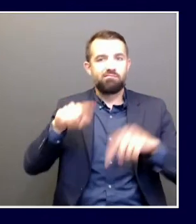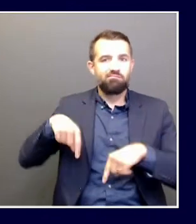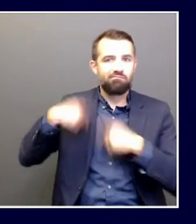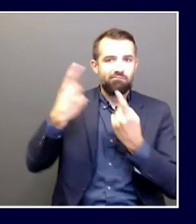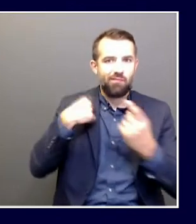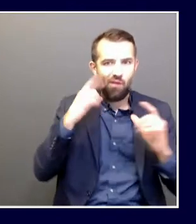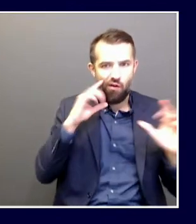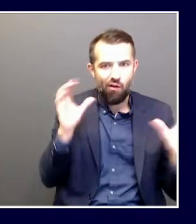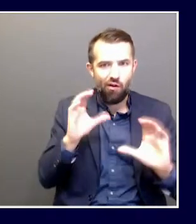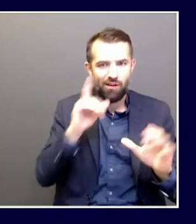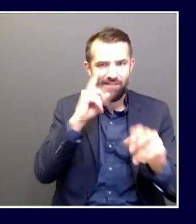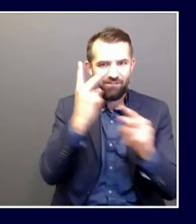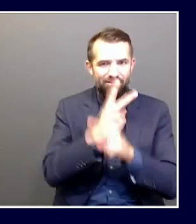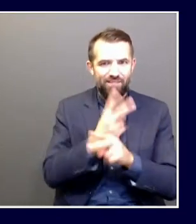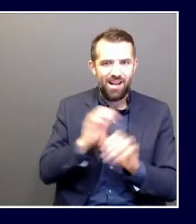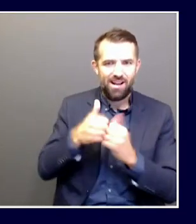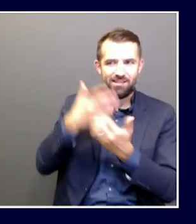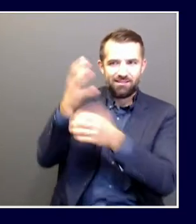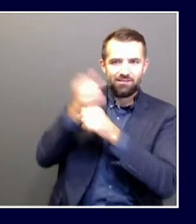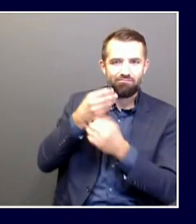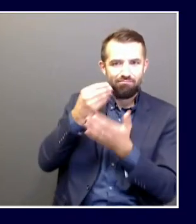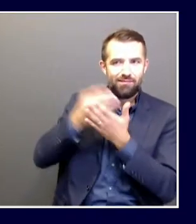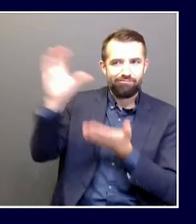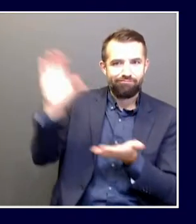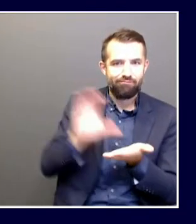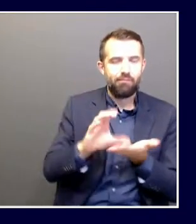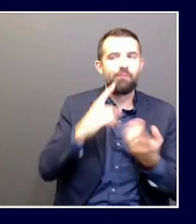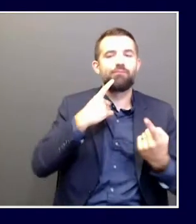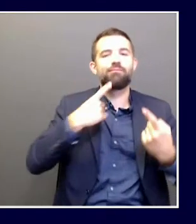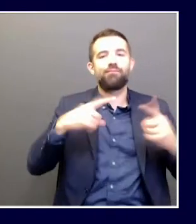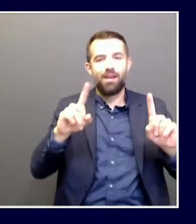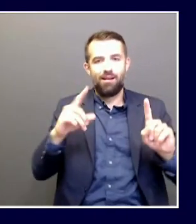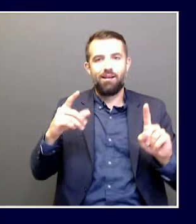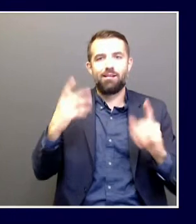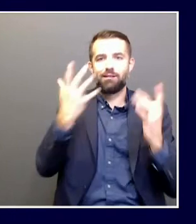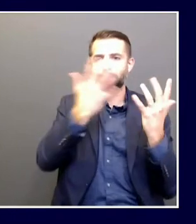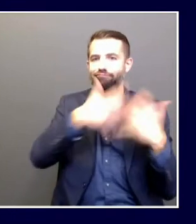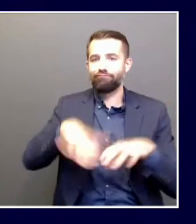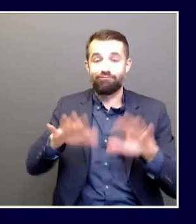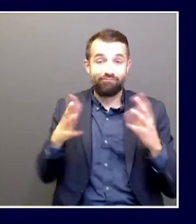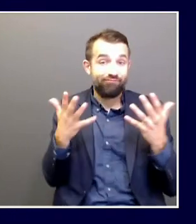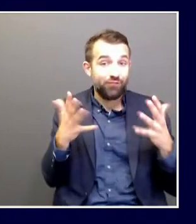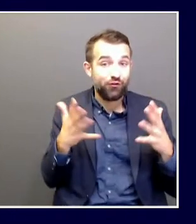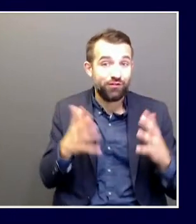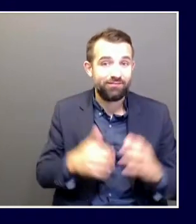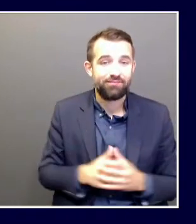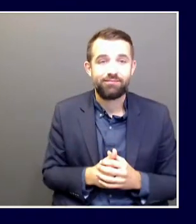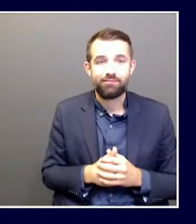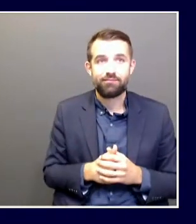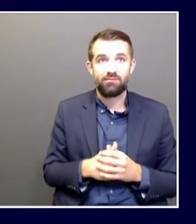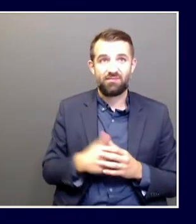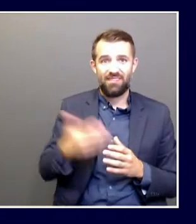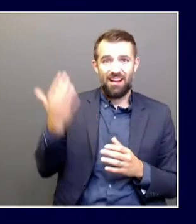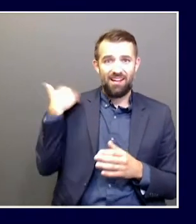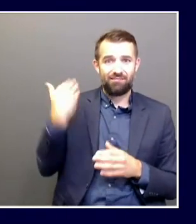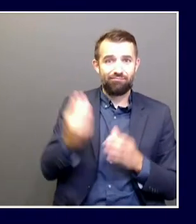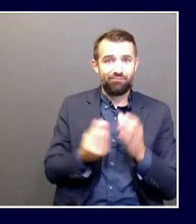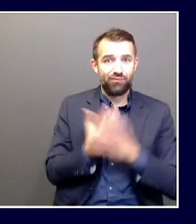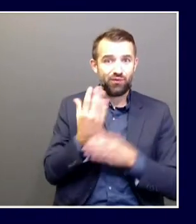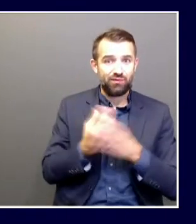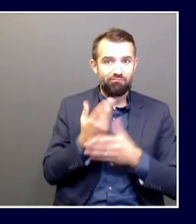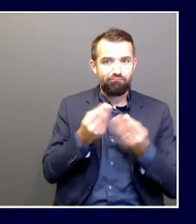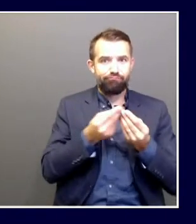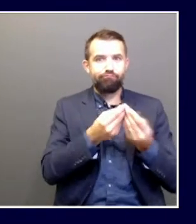testing program, did offer our child care providers rapid testing guidance to facilitate it. But this new